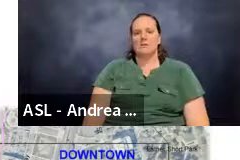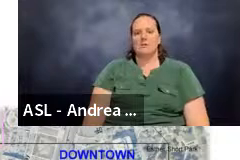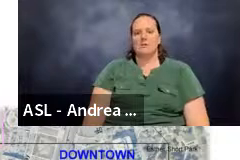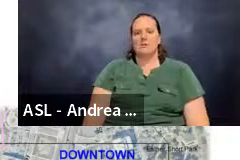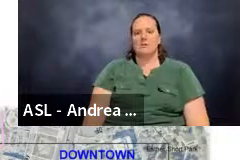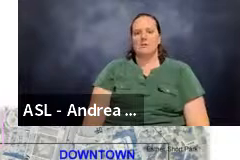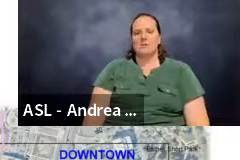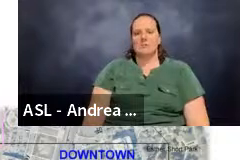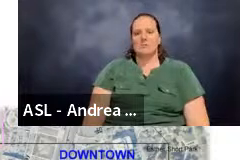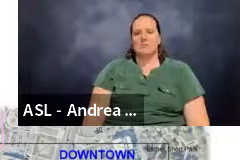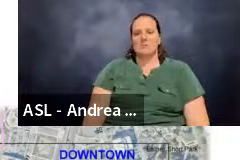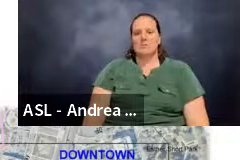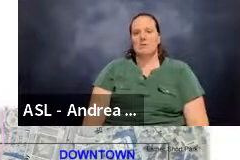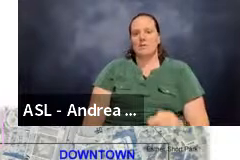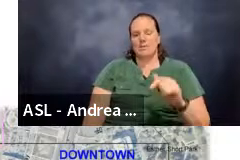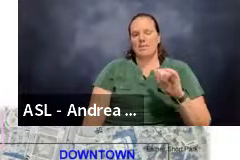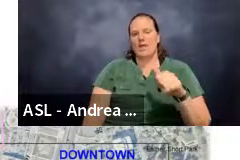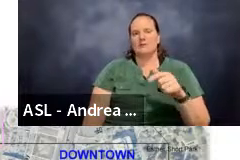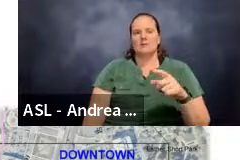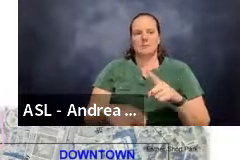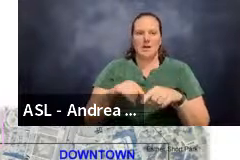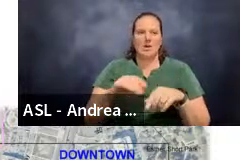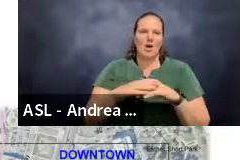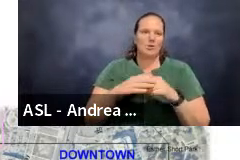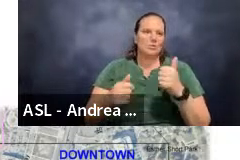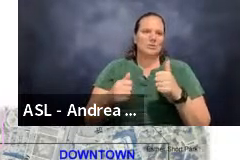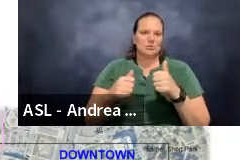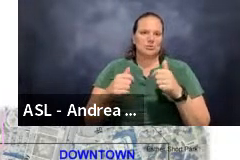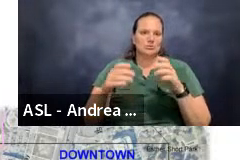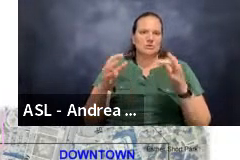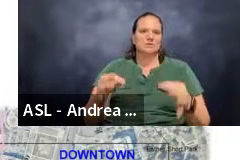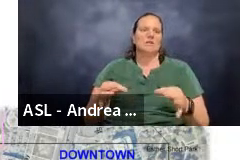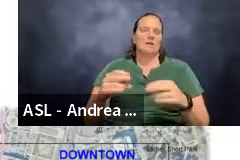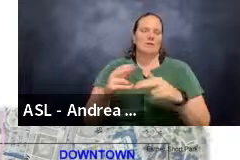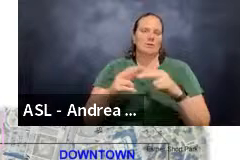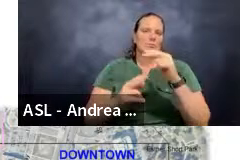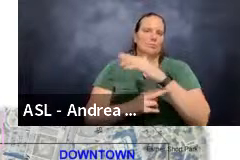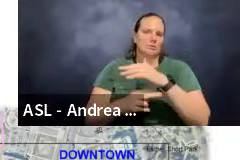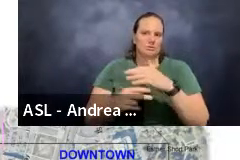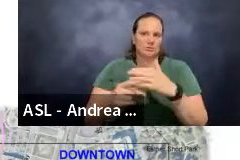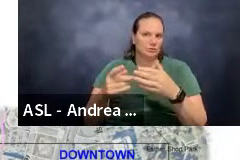is subject to the bridge configuration that ultimately gets decided upon.